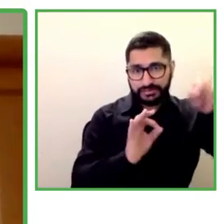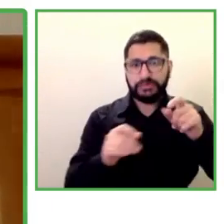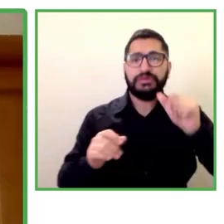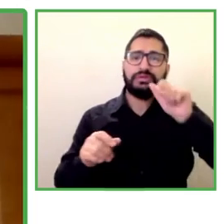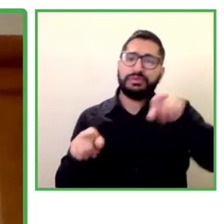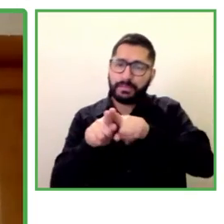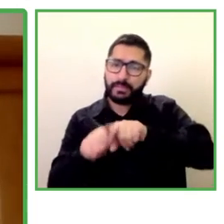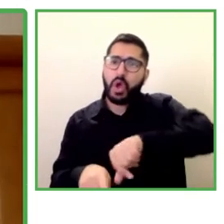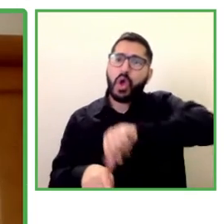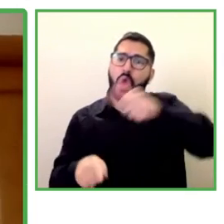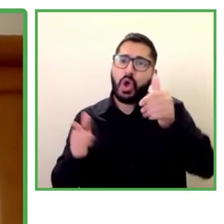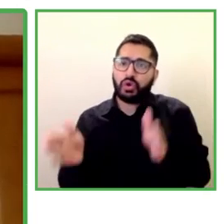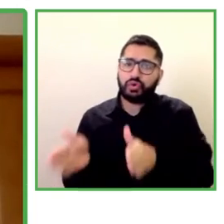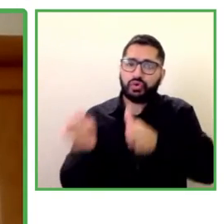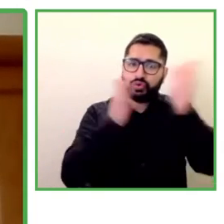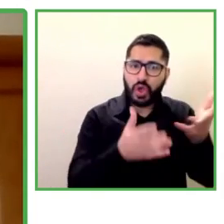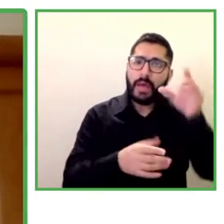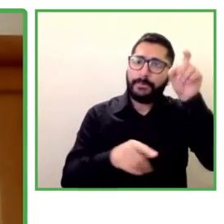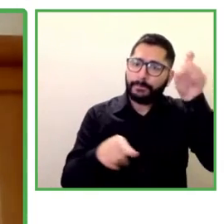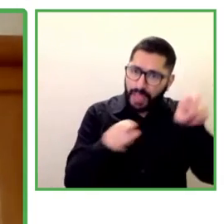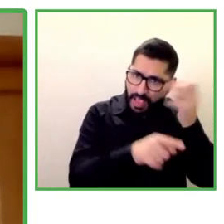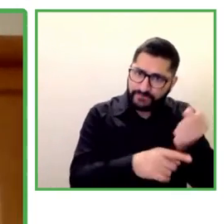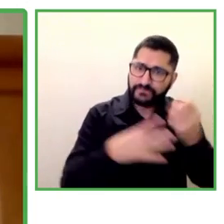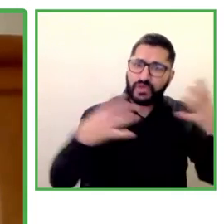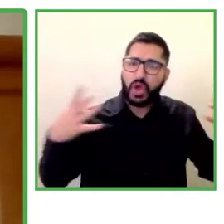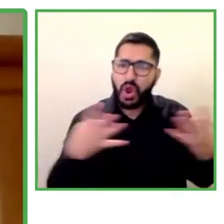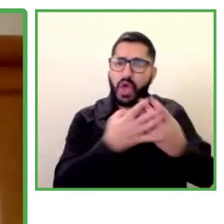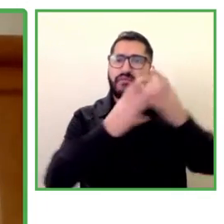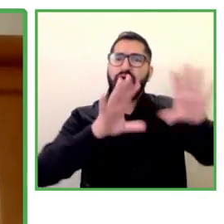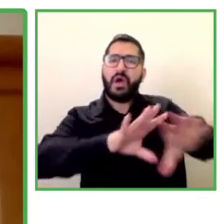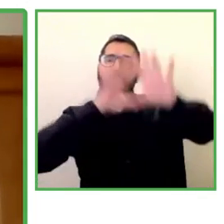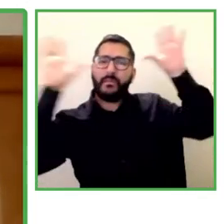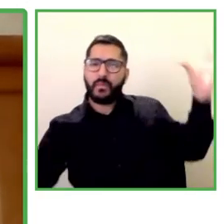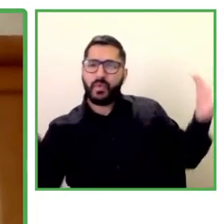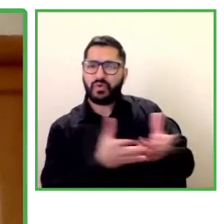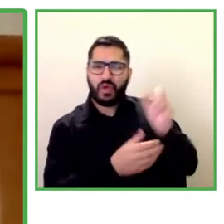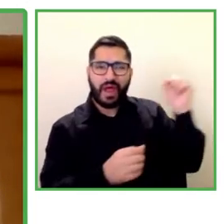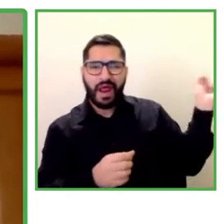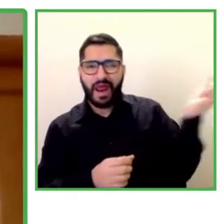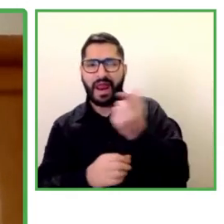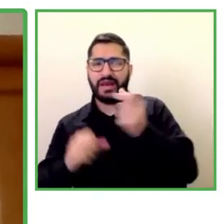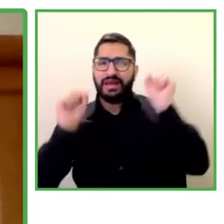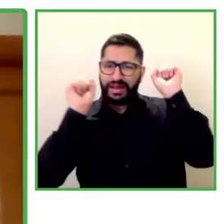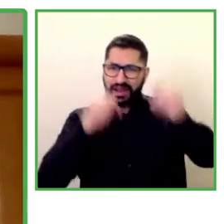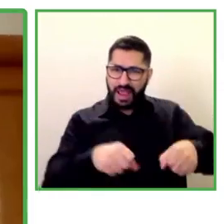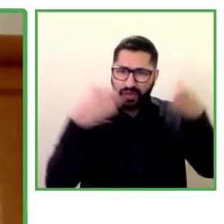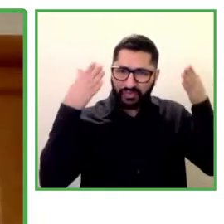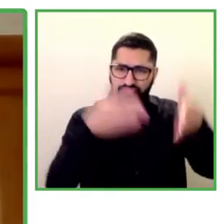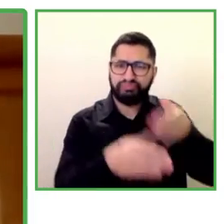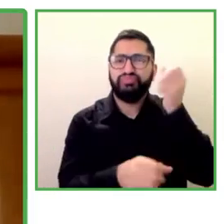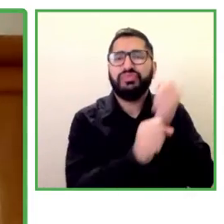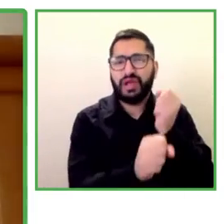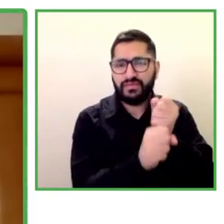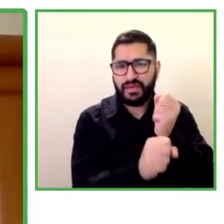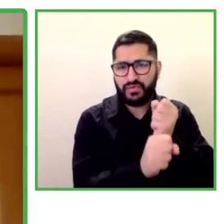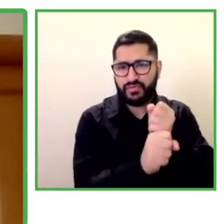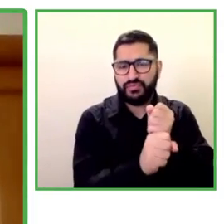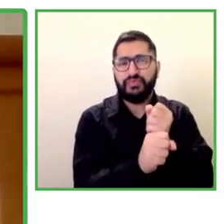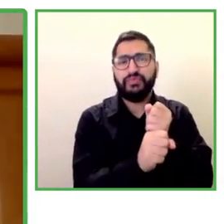network led by the ILO, which is something that we are going to talk about,